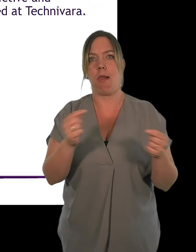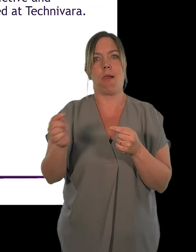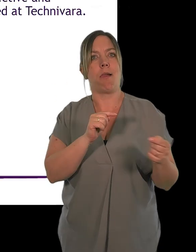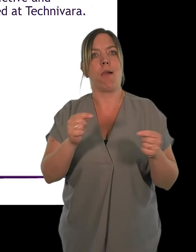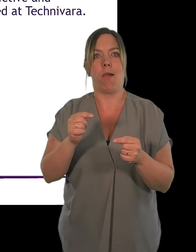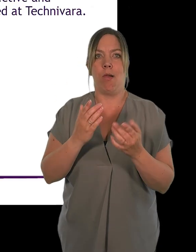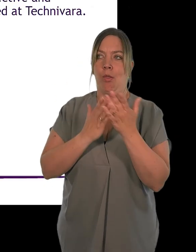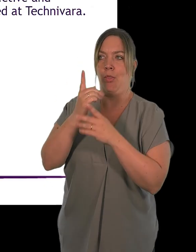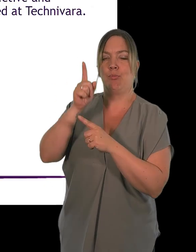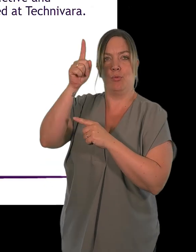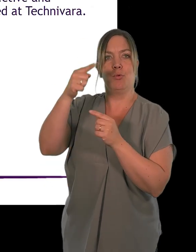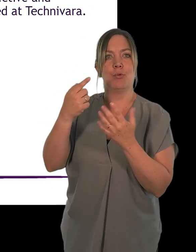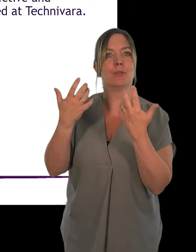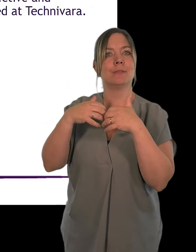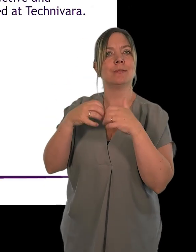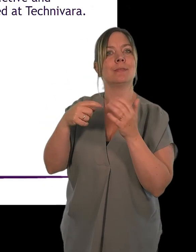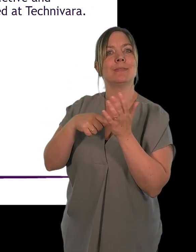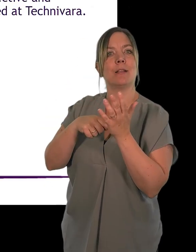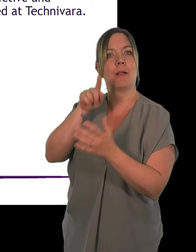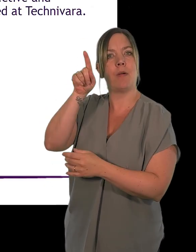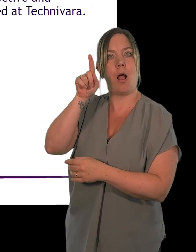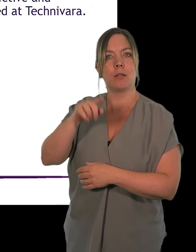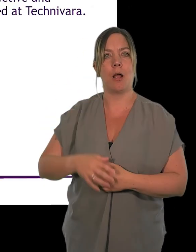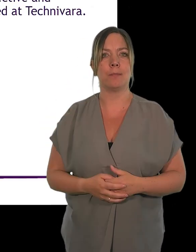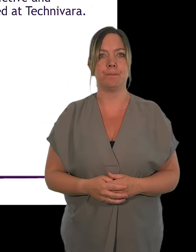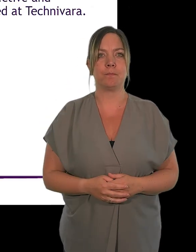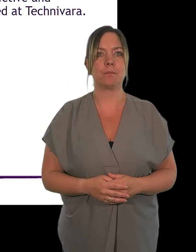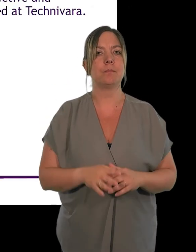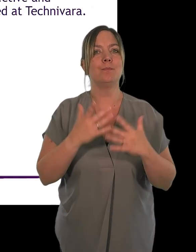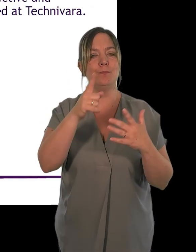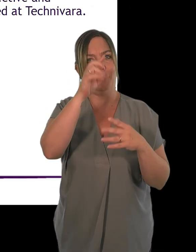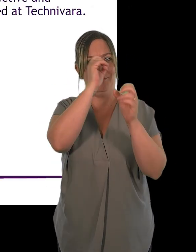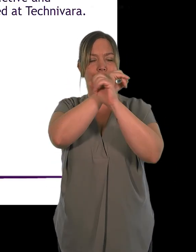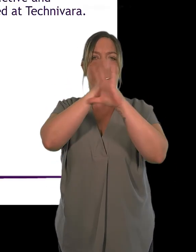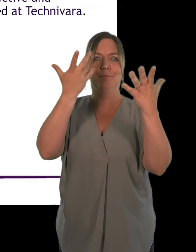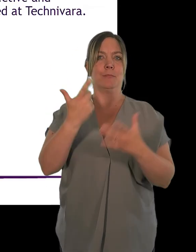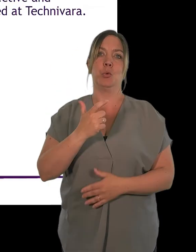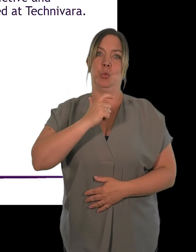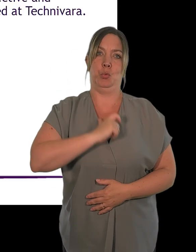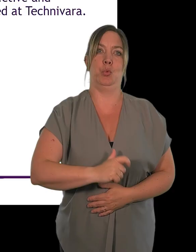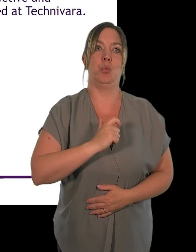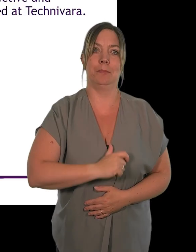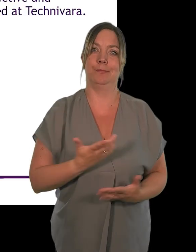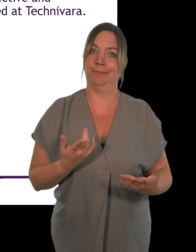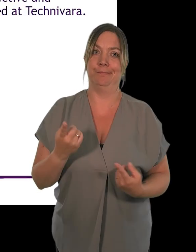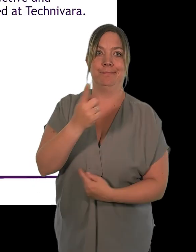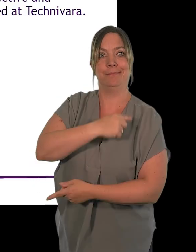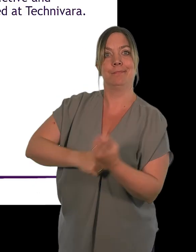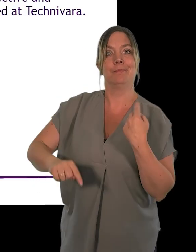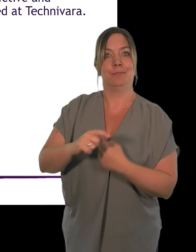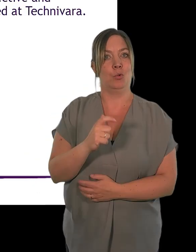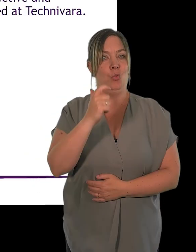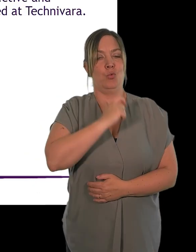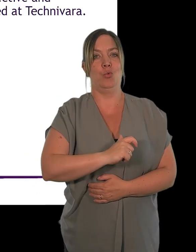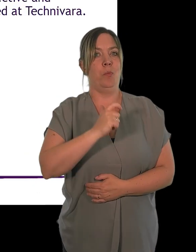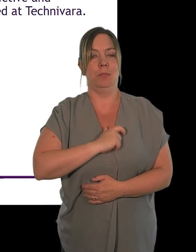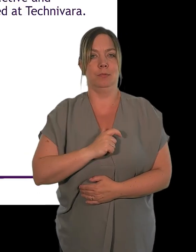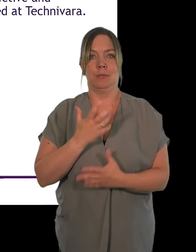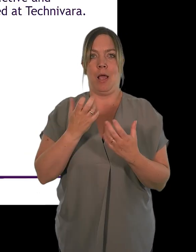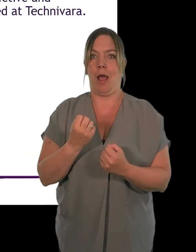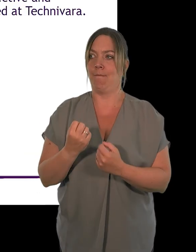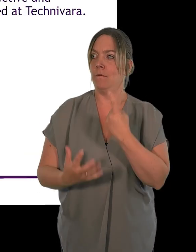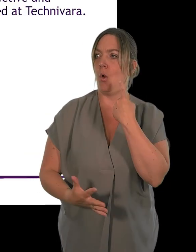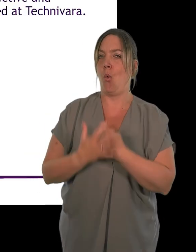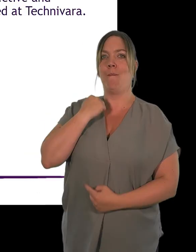Technovara. So let's just look at this in terms of humans. Basically, humans